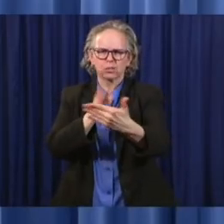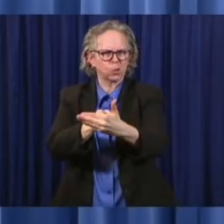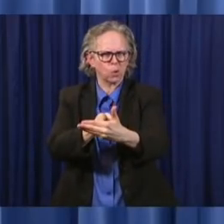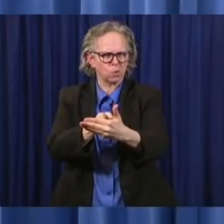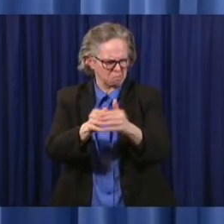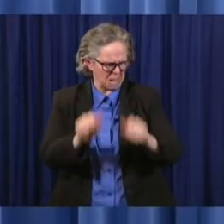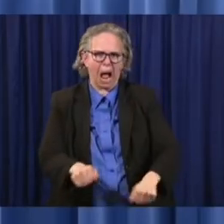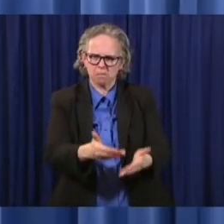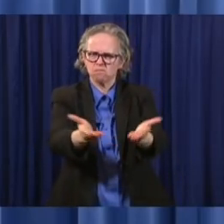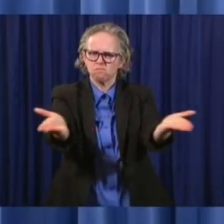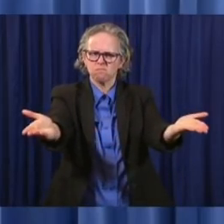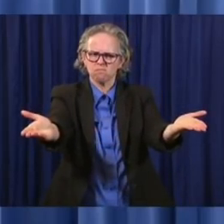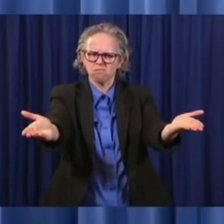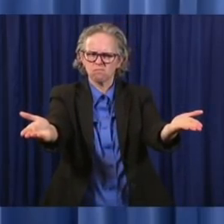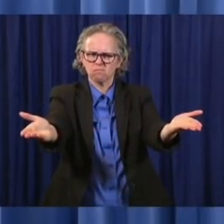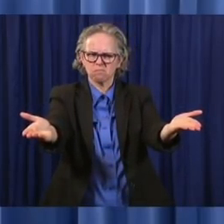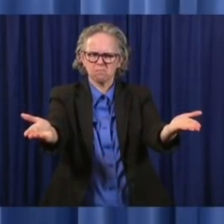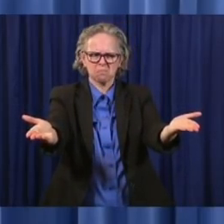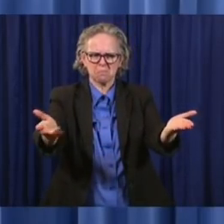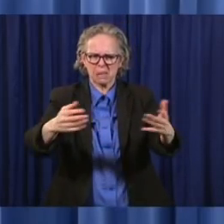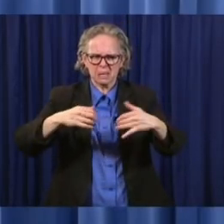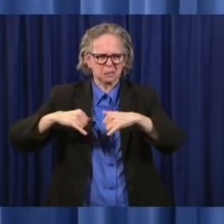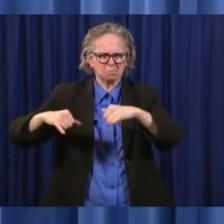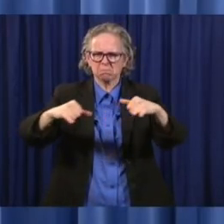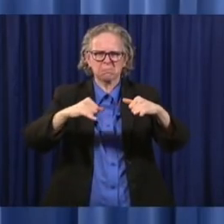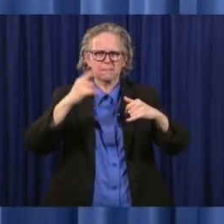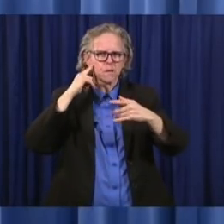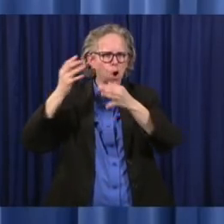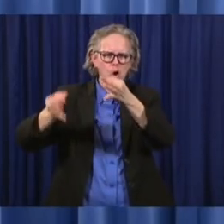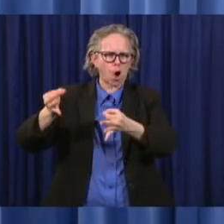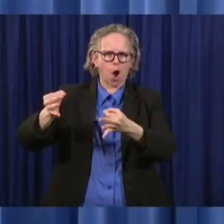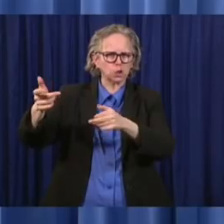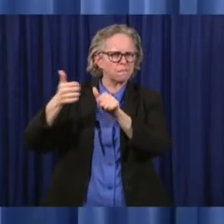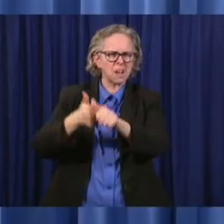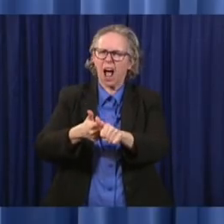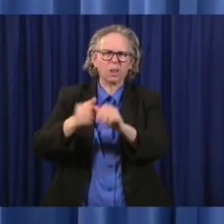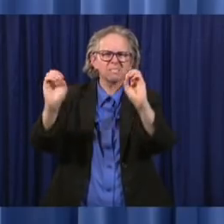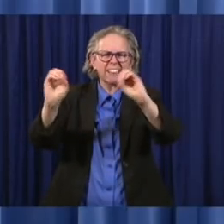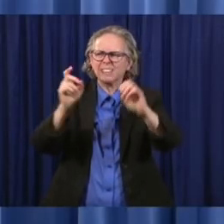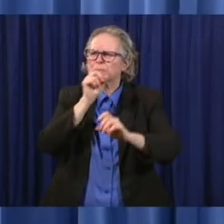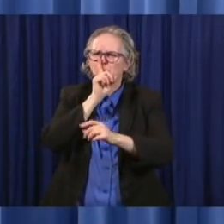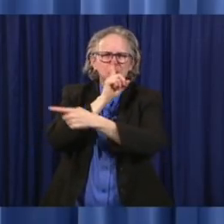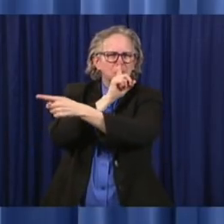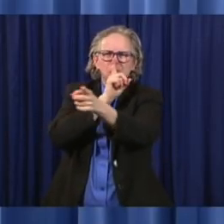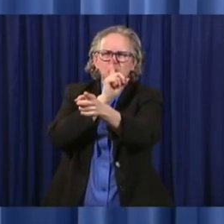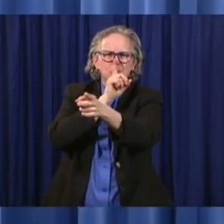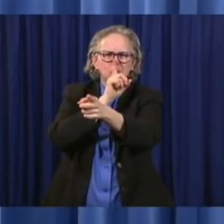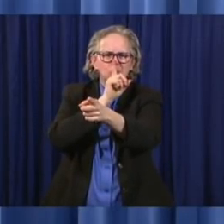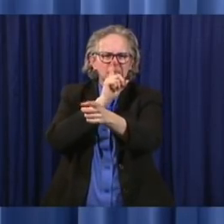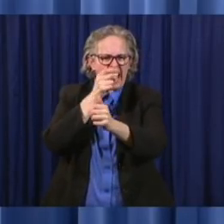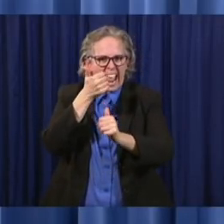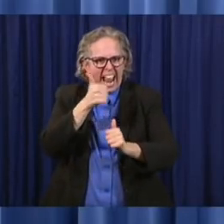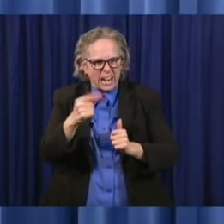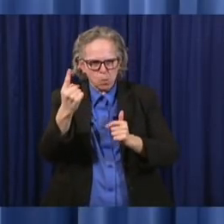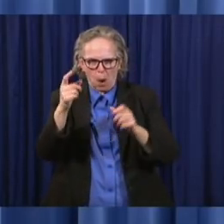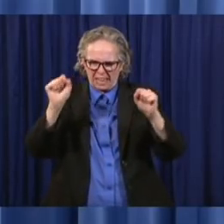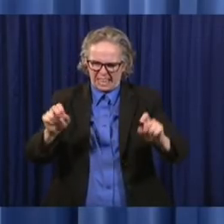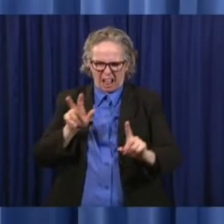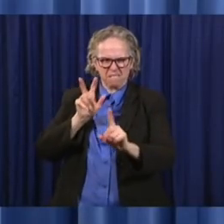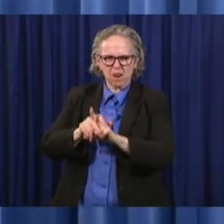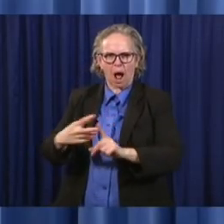It gives no standard for the court really to follow. And anybody could file a suit,